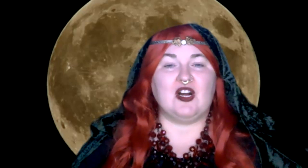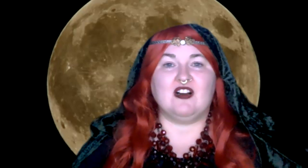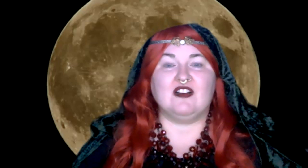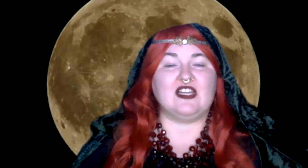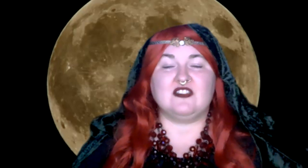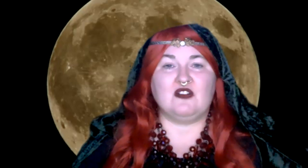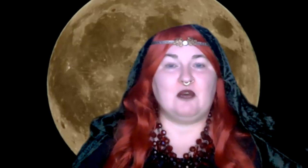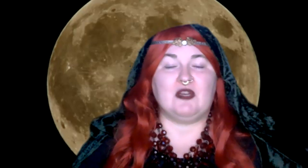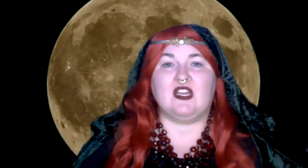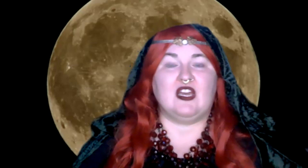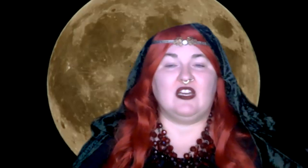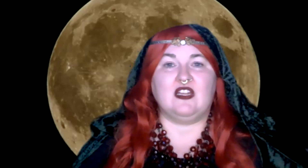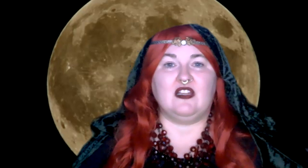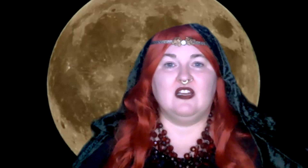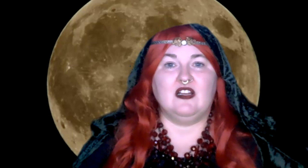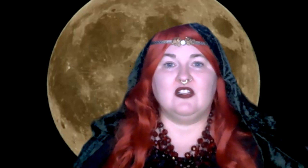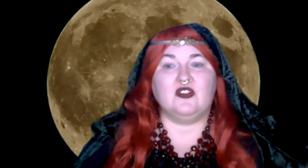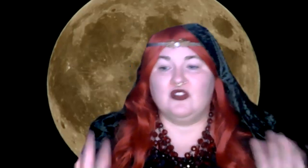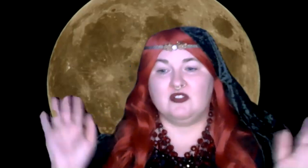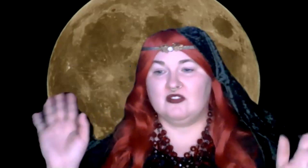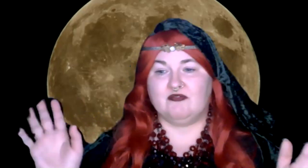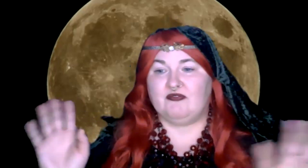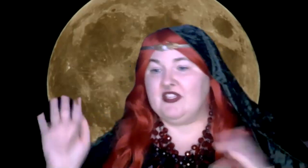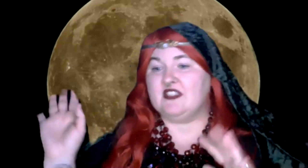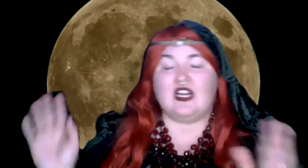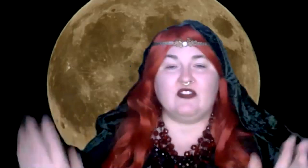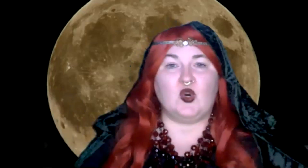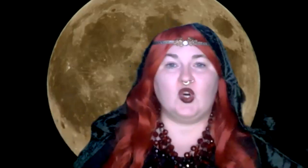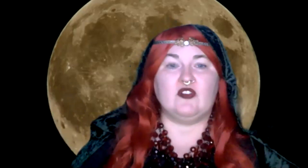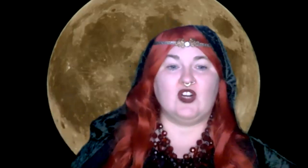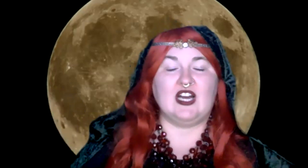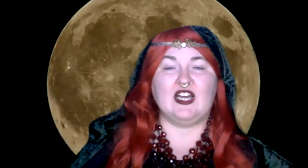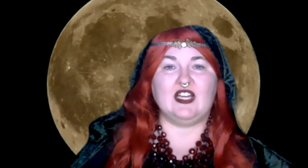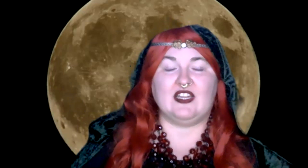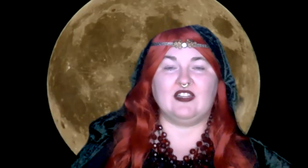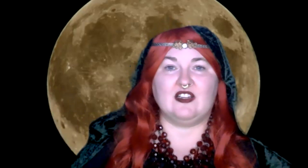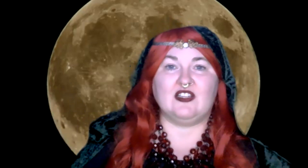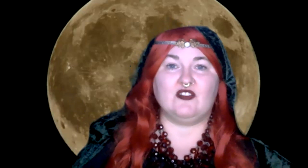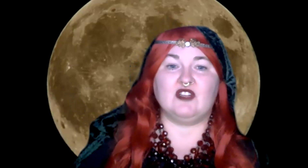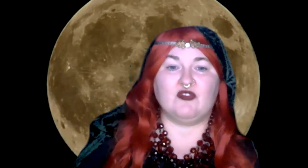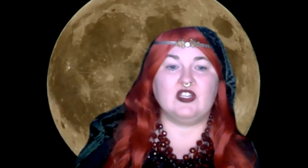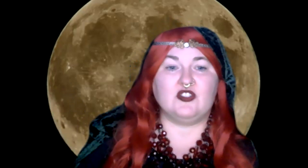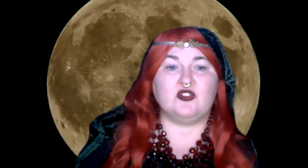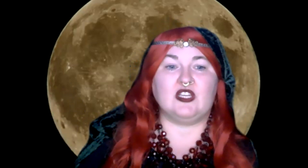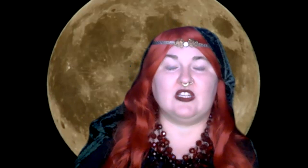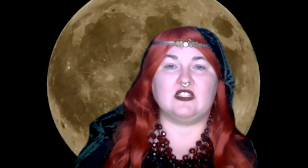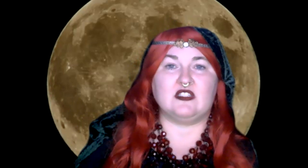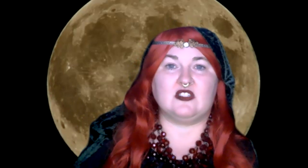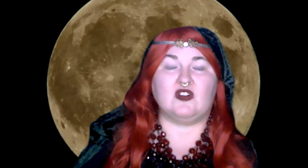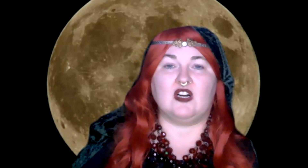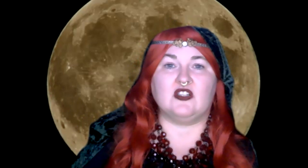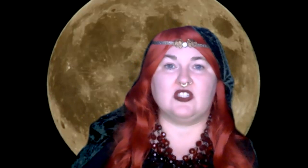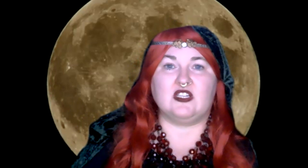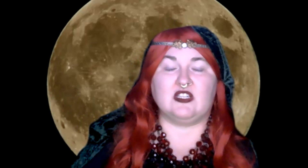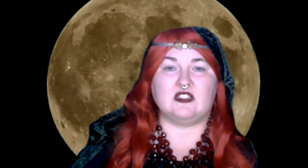from her, that's still happening. Any little things out of the corner of your eye, like that it really truly is